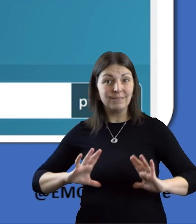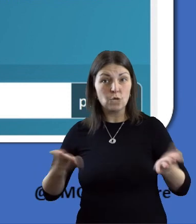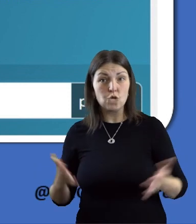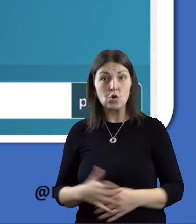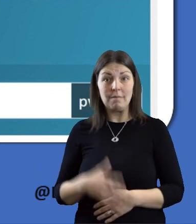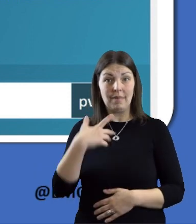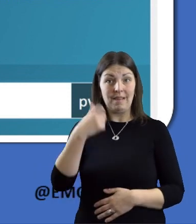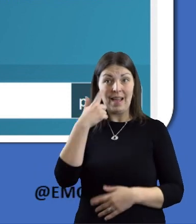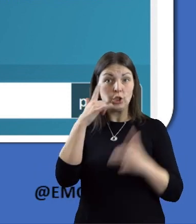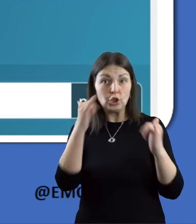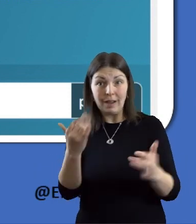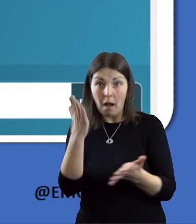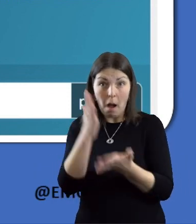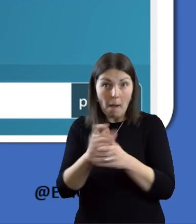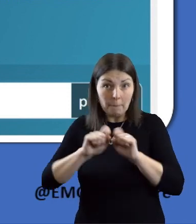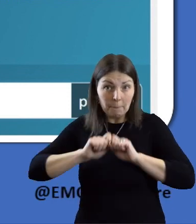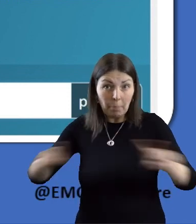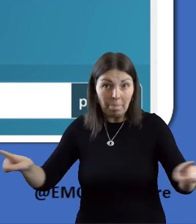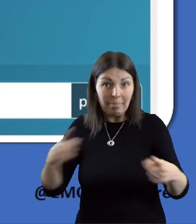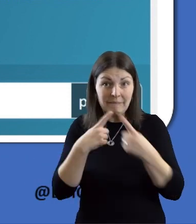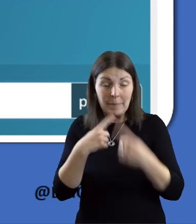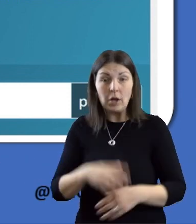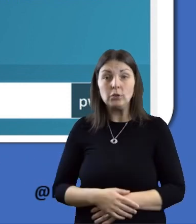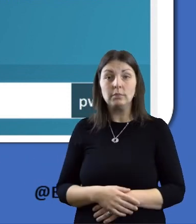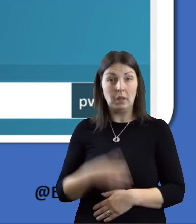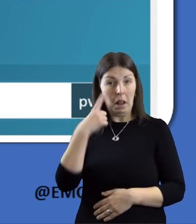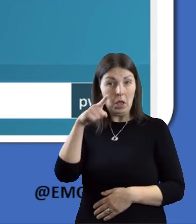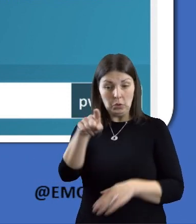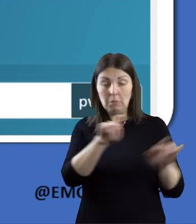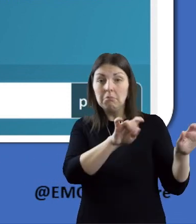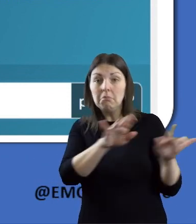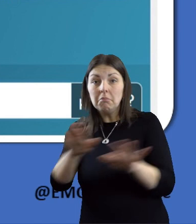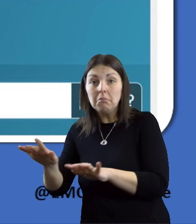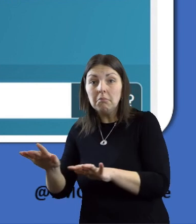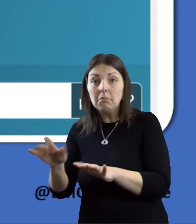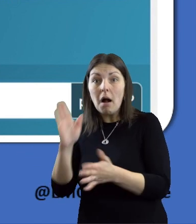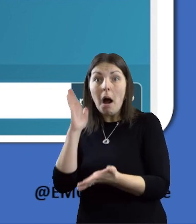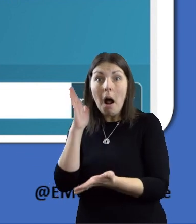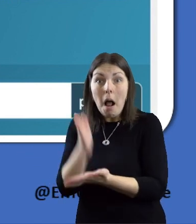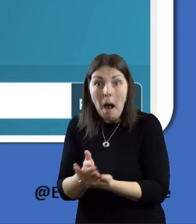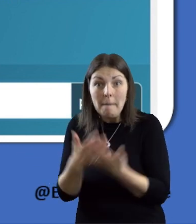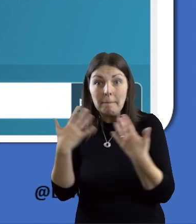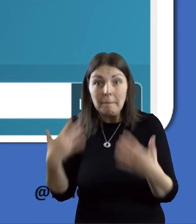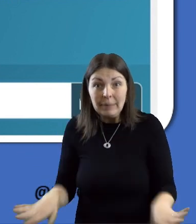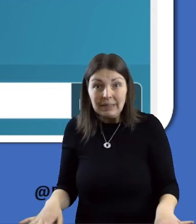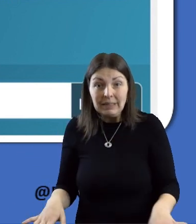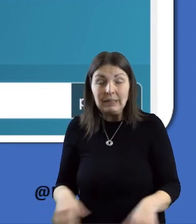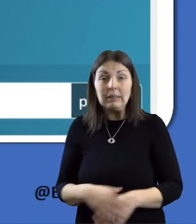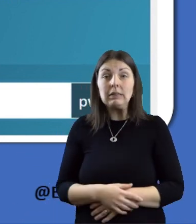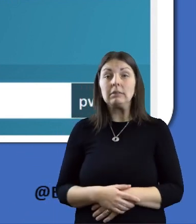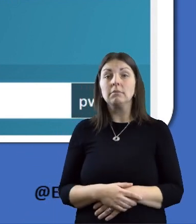data breach. Simply enter your email address into the website and it will check your email has been recorded as